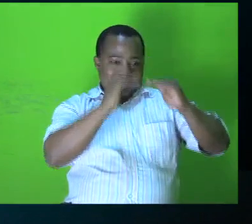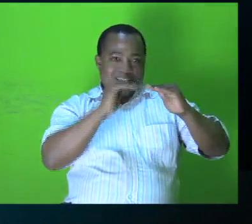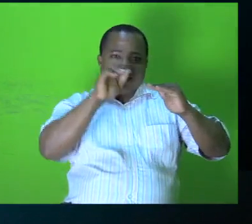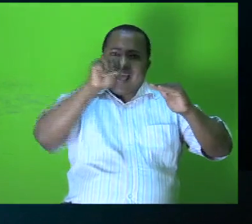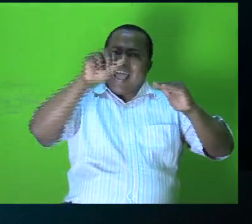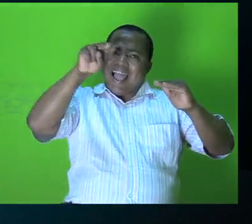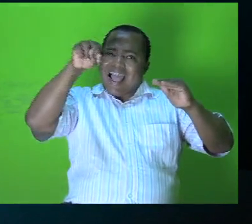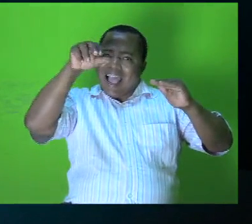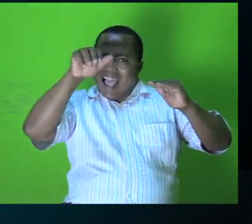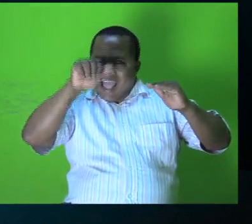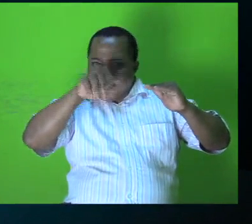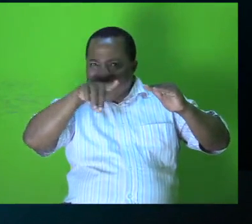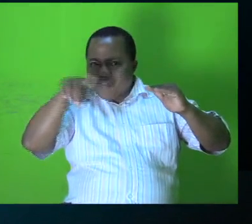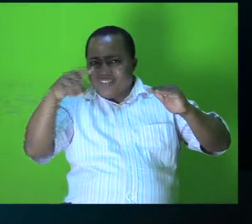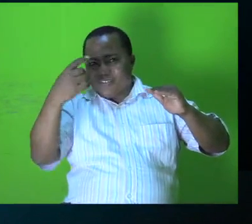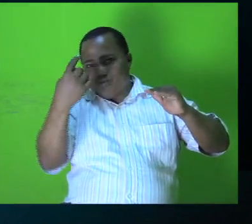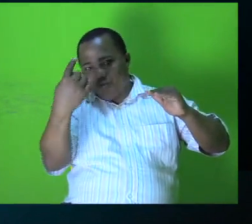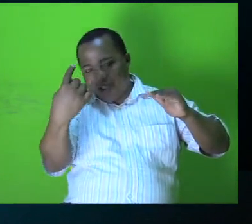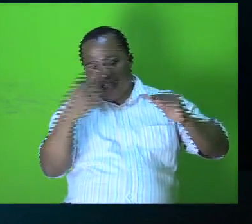anaphase I,